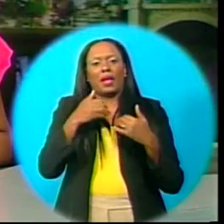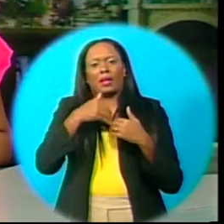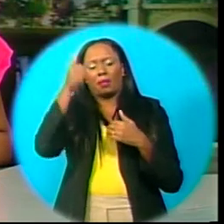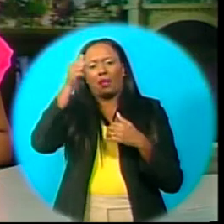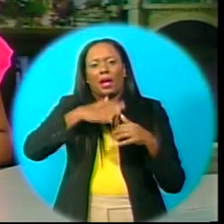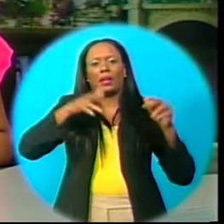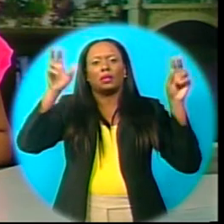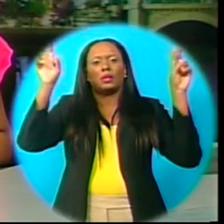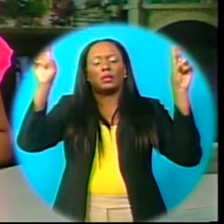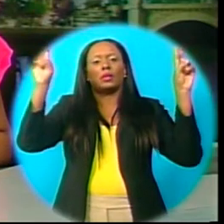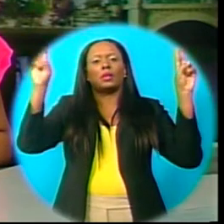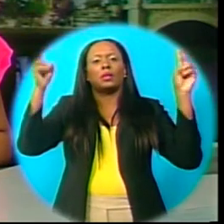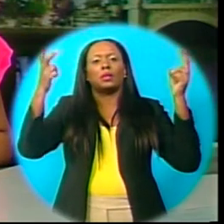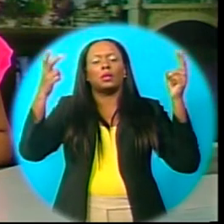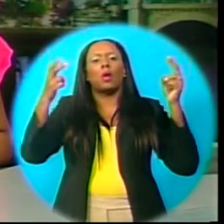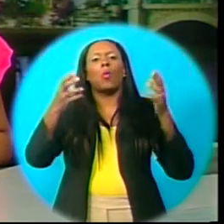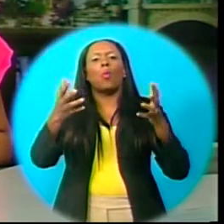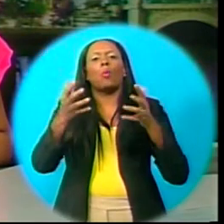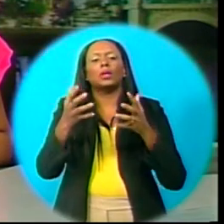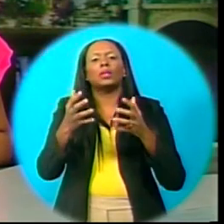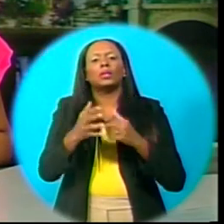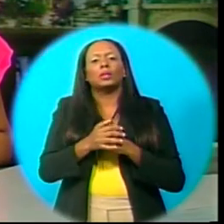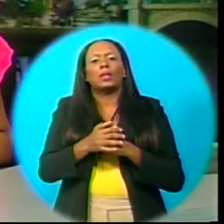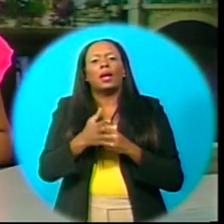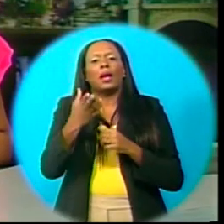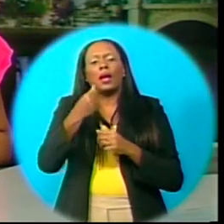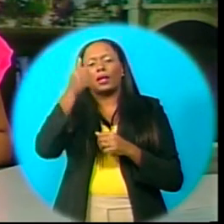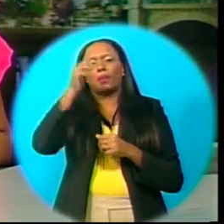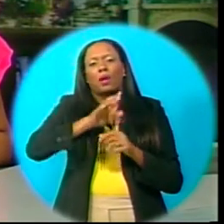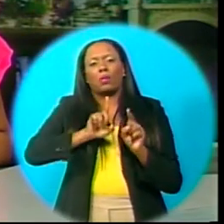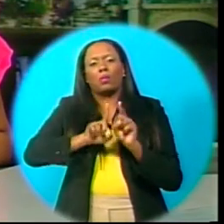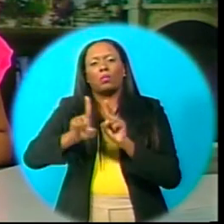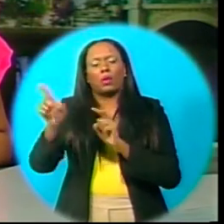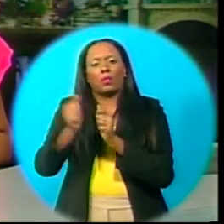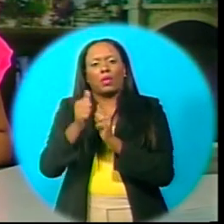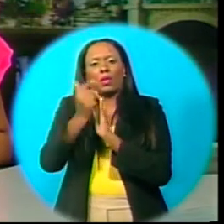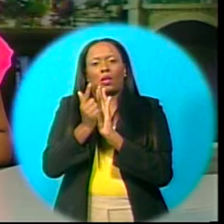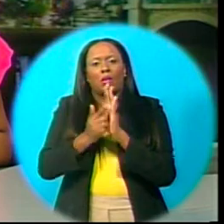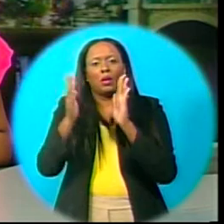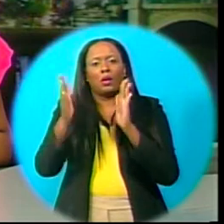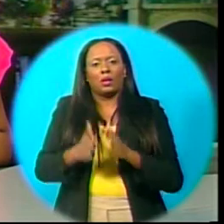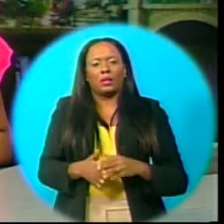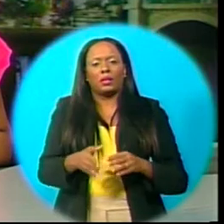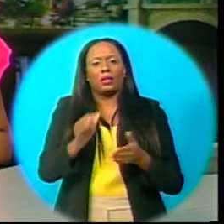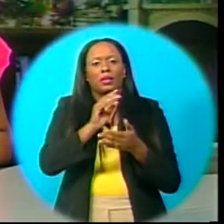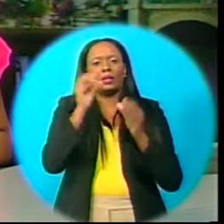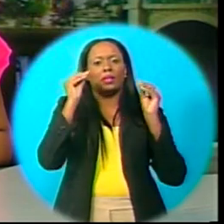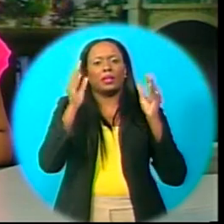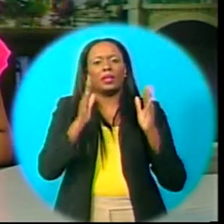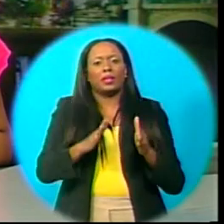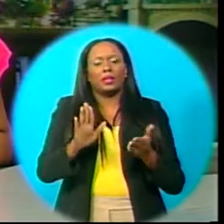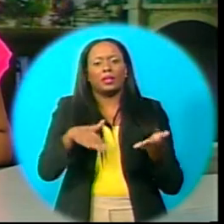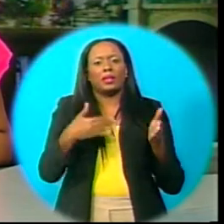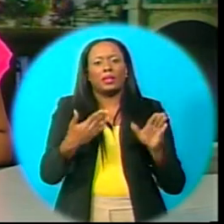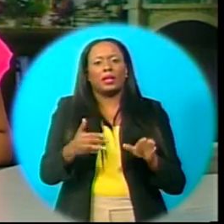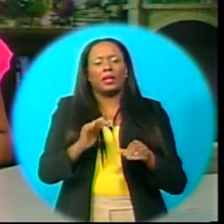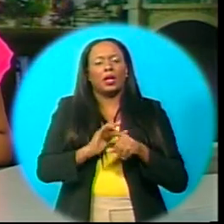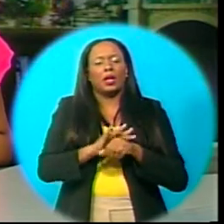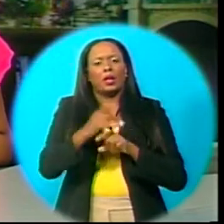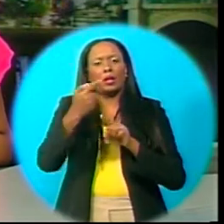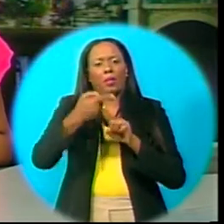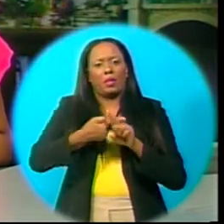himself, accompanied by his attorney at law on Monday. Holder from St. Joseph was gunned down in Bush Hall earlier this